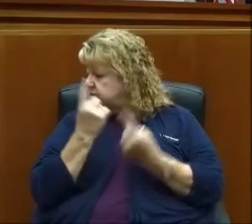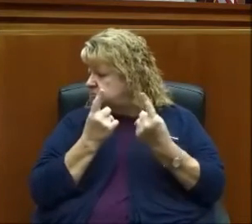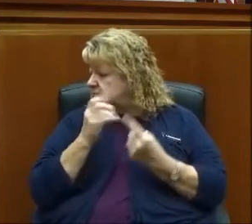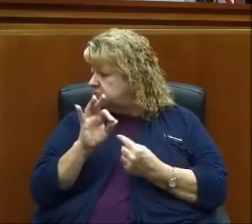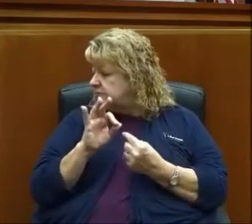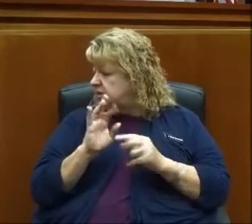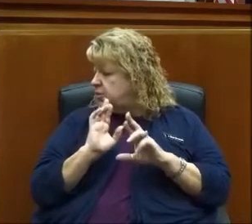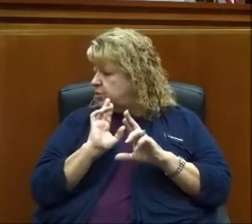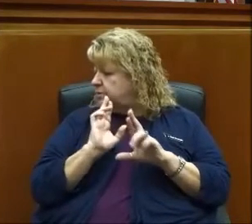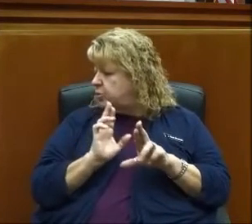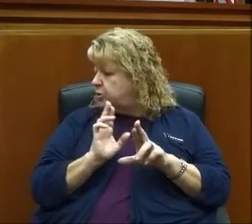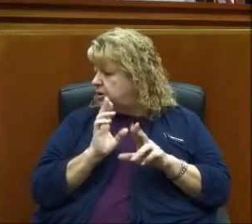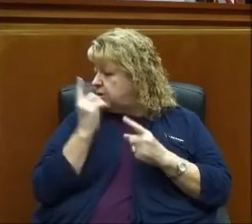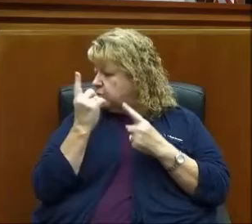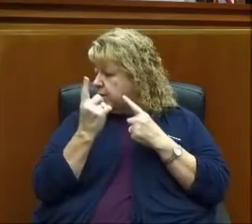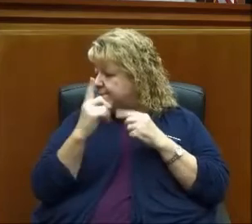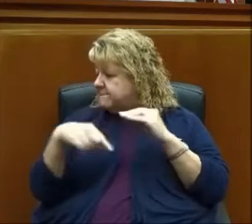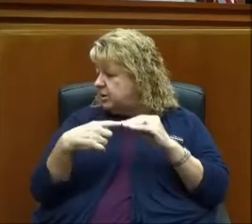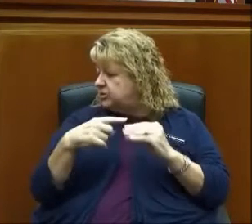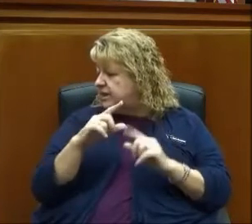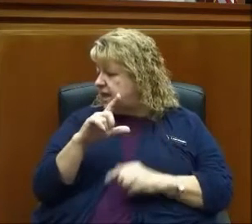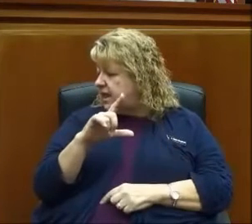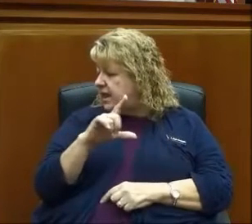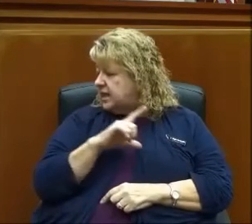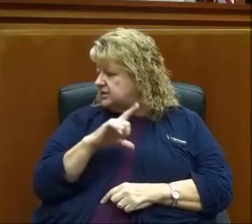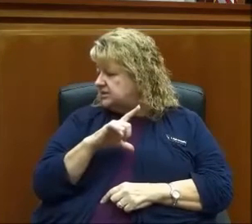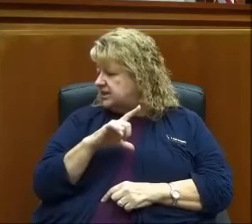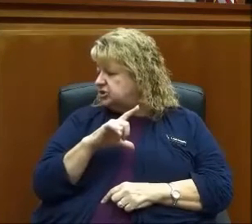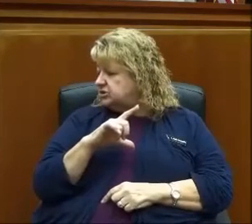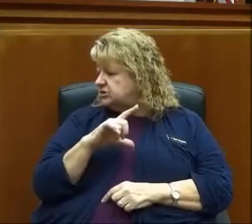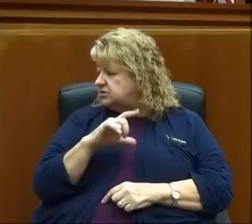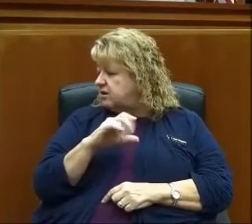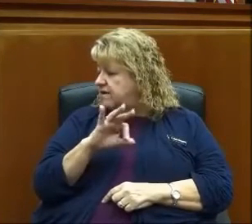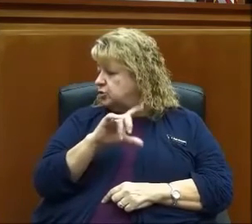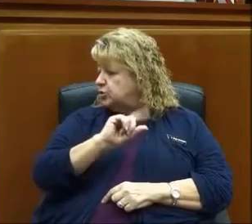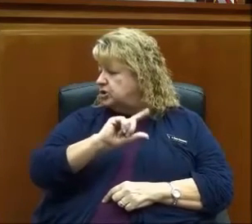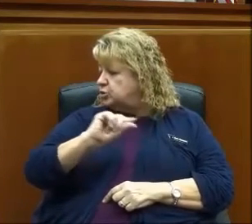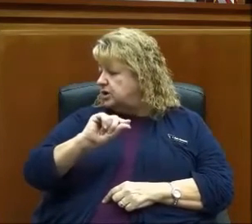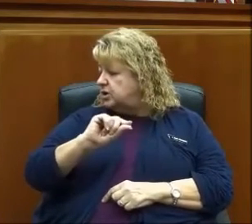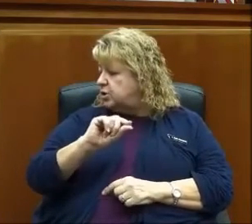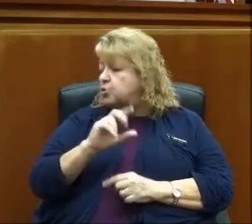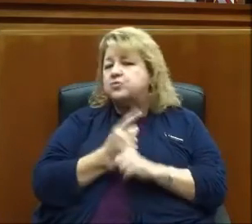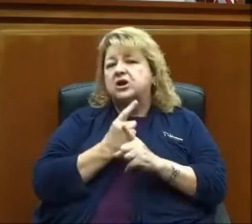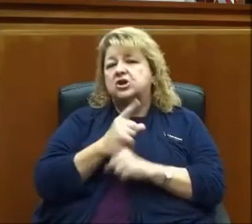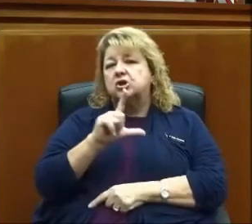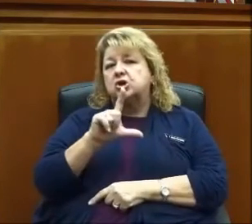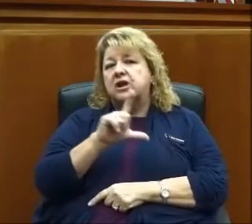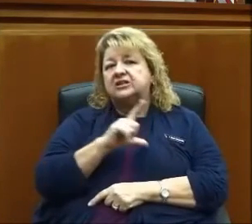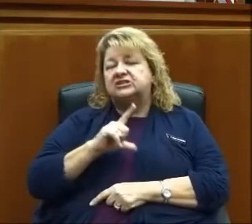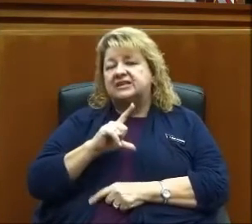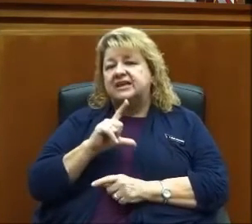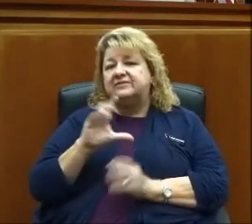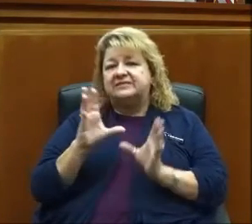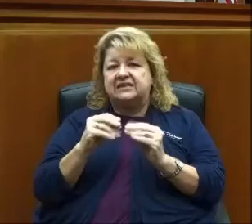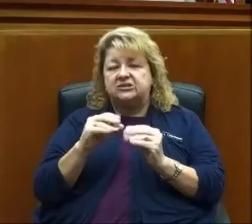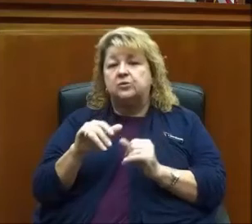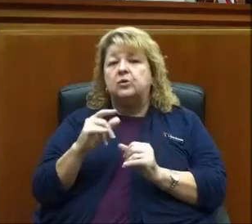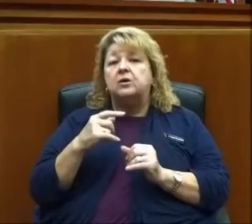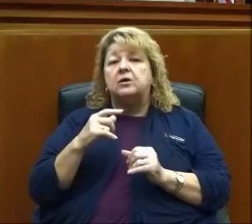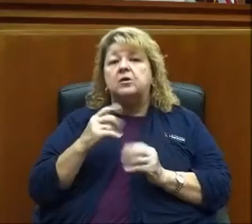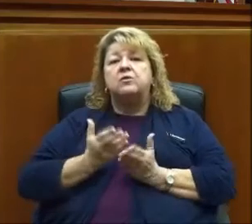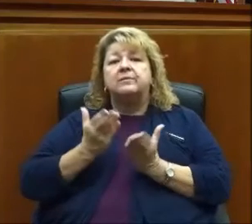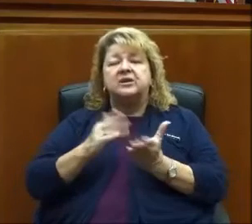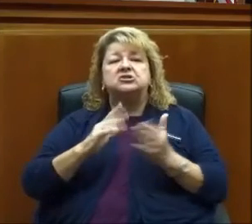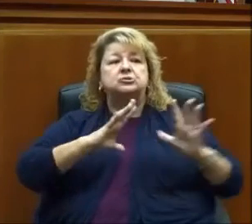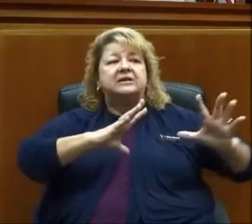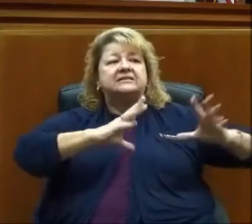consideration of a report regarding legislation of the 2020 regular legislative session. Recommendation is to receive the report in